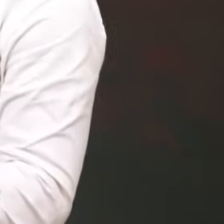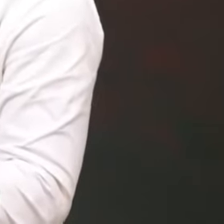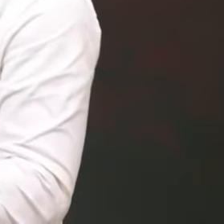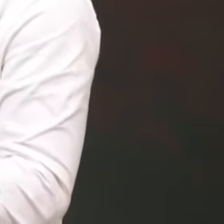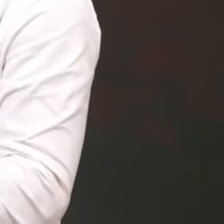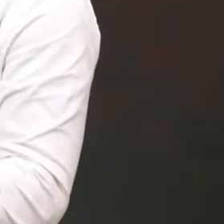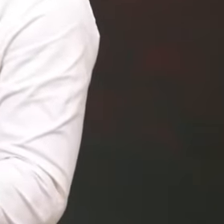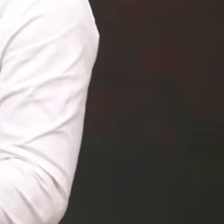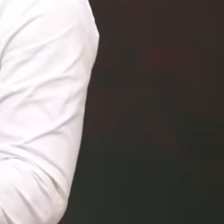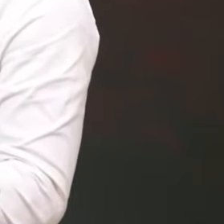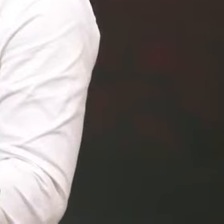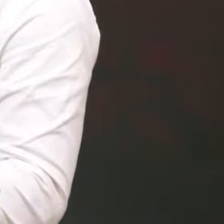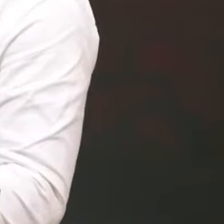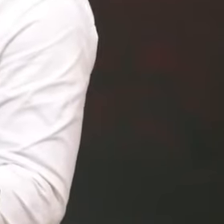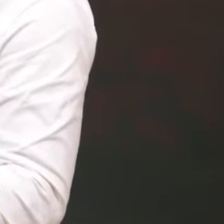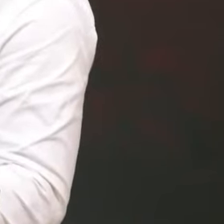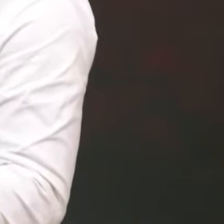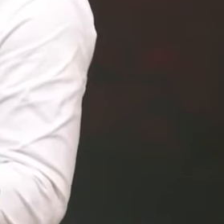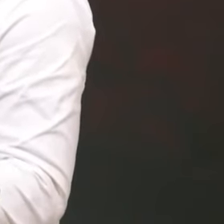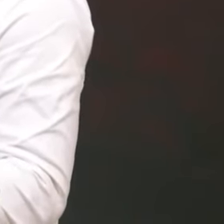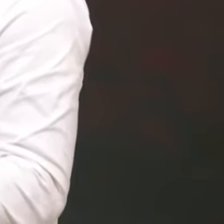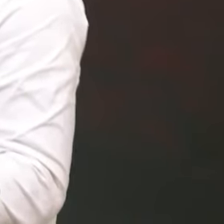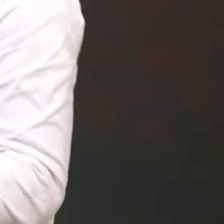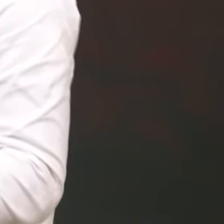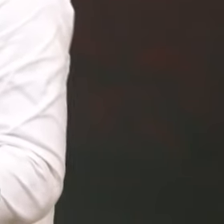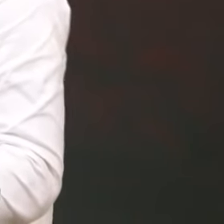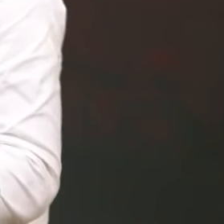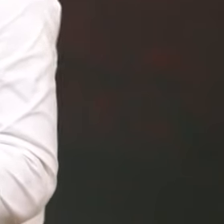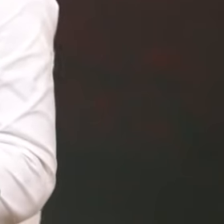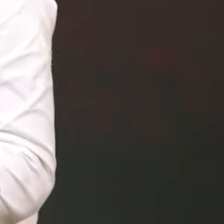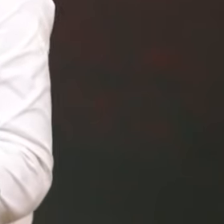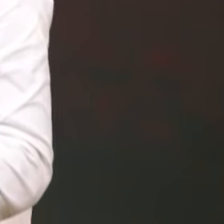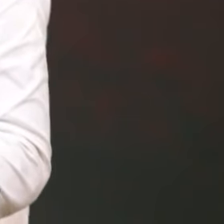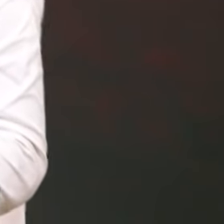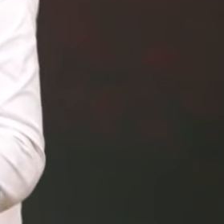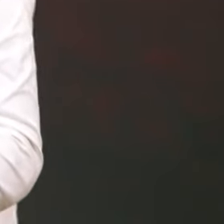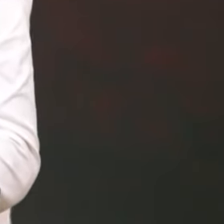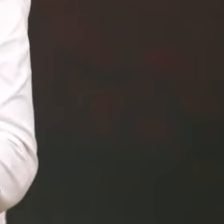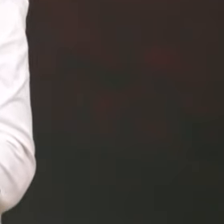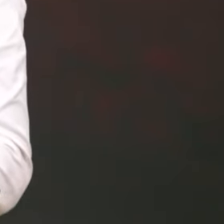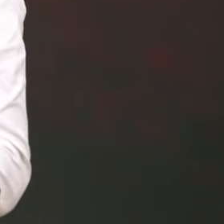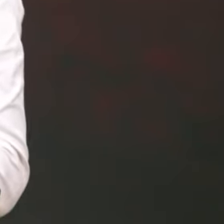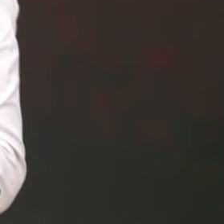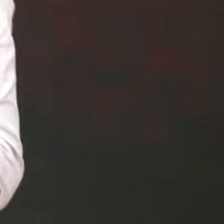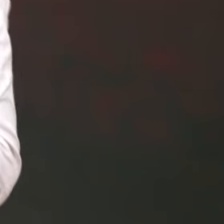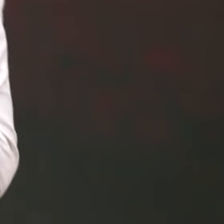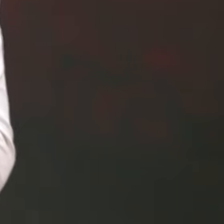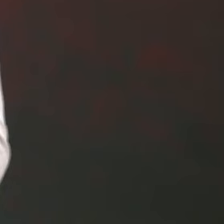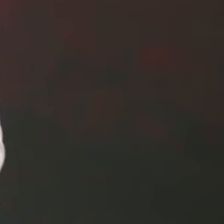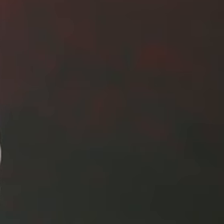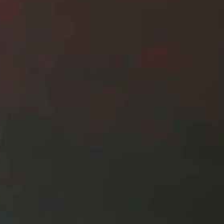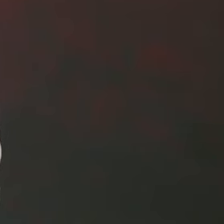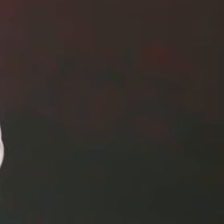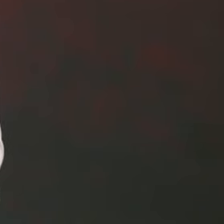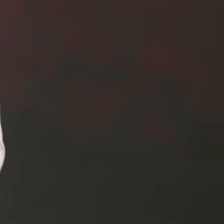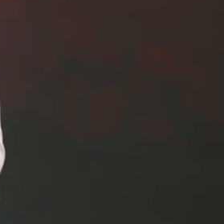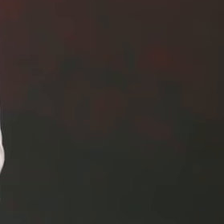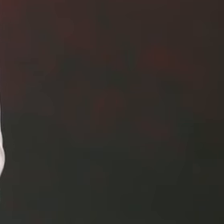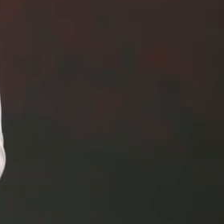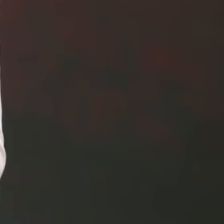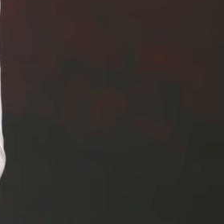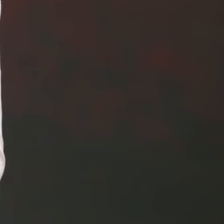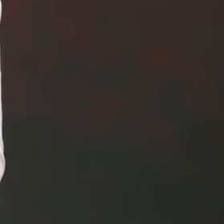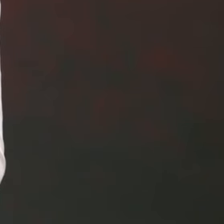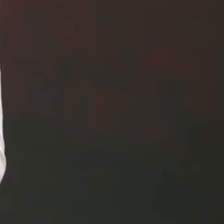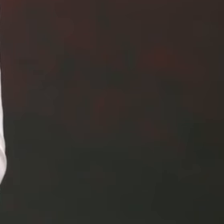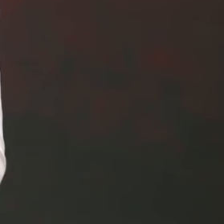up Jesus, he is King of kings. Lift up Jesus, he